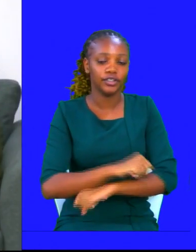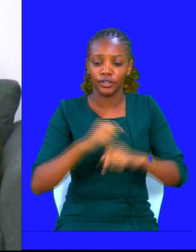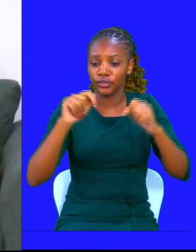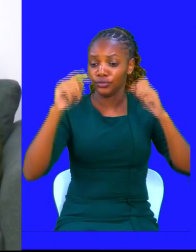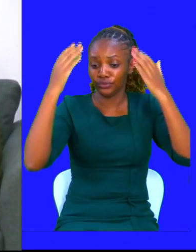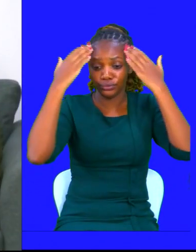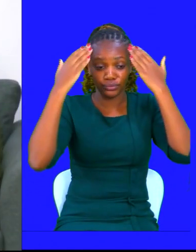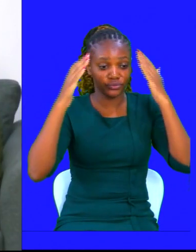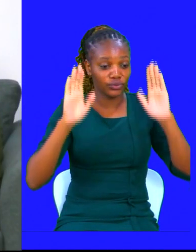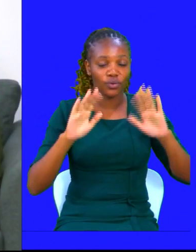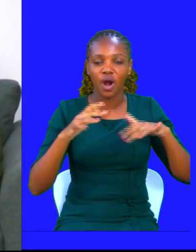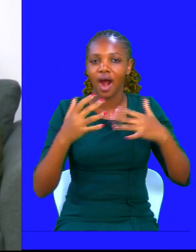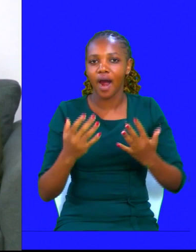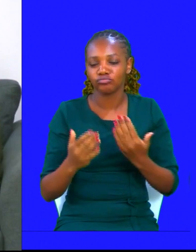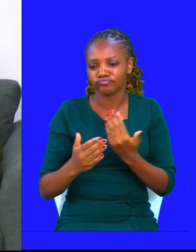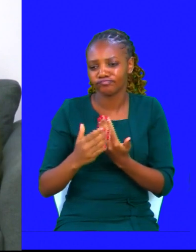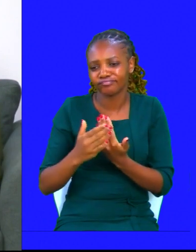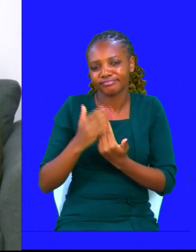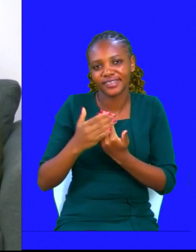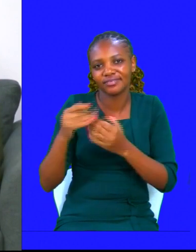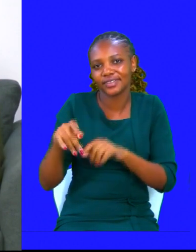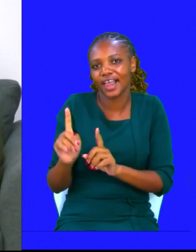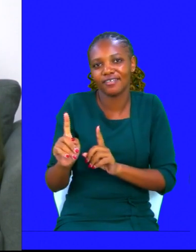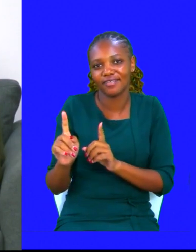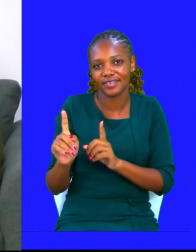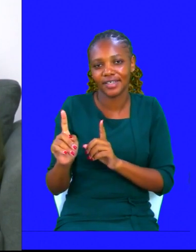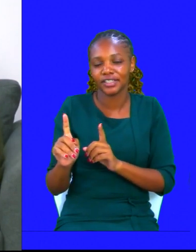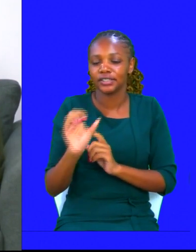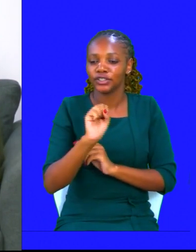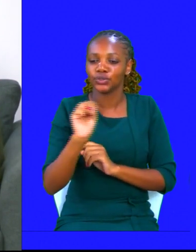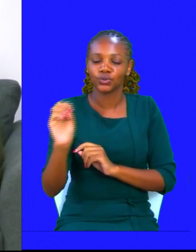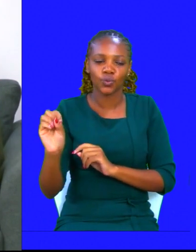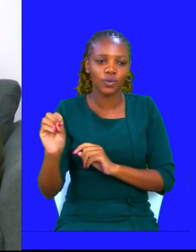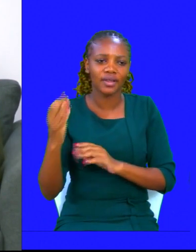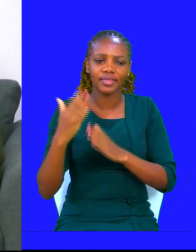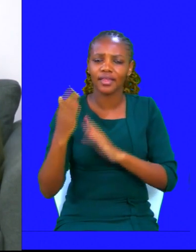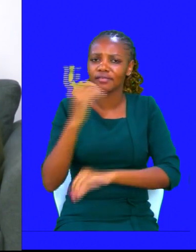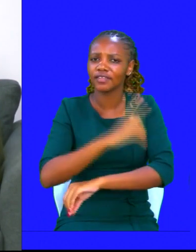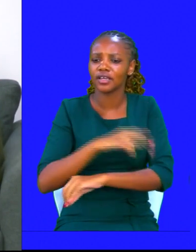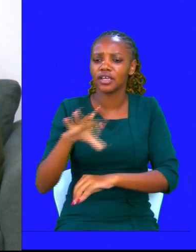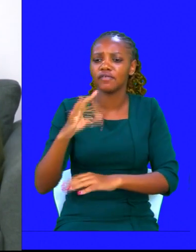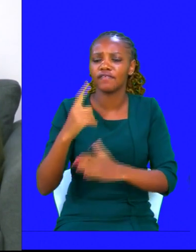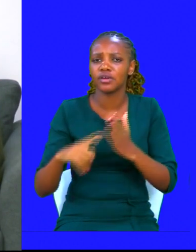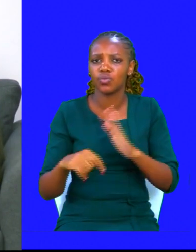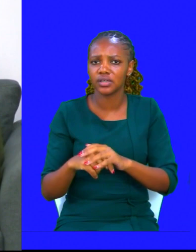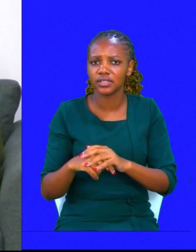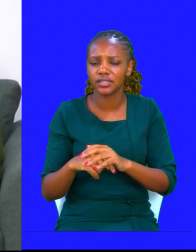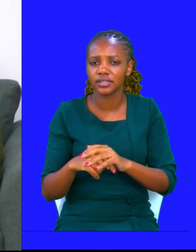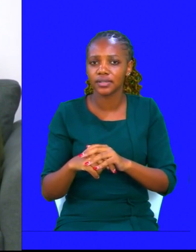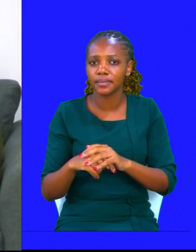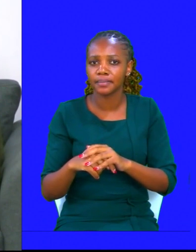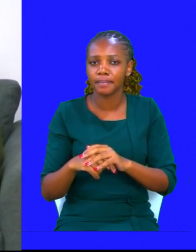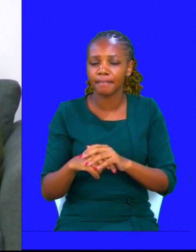to take really good care of yourself. So at the end of the day, you find these minor challenges of